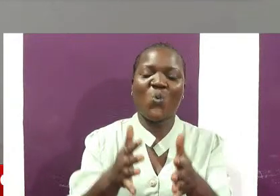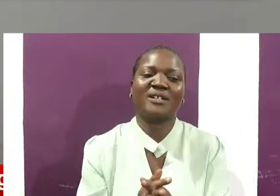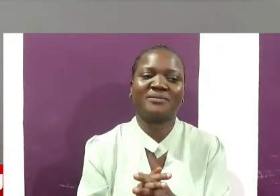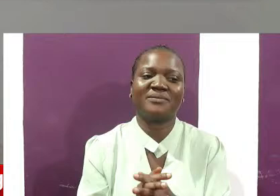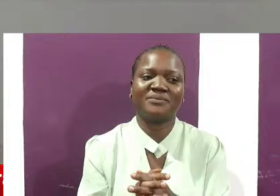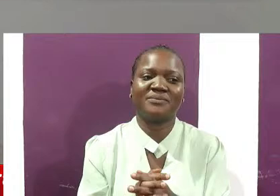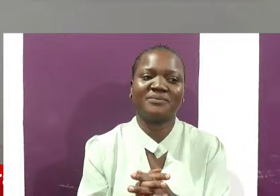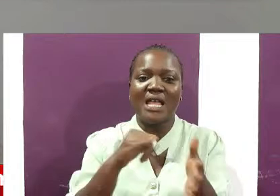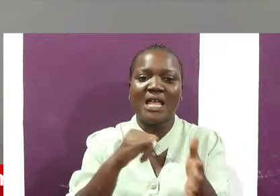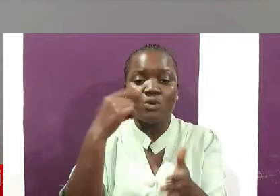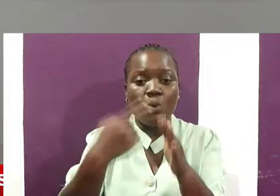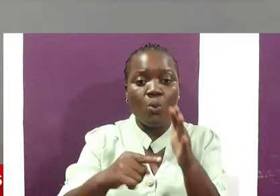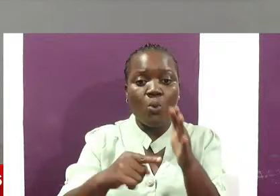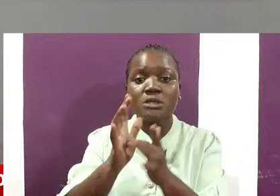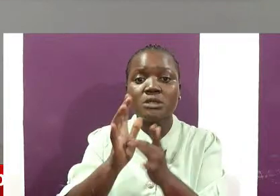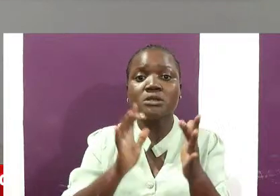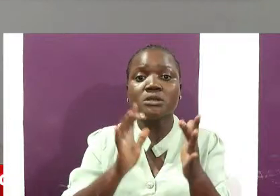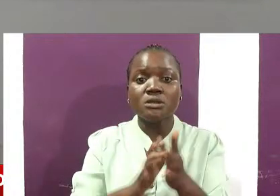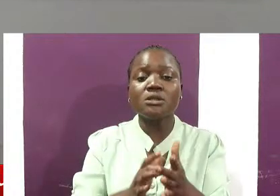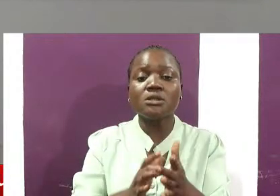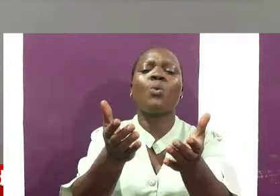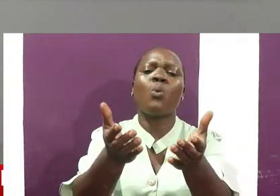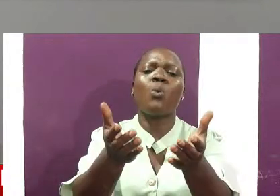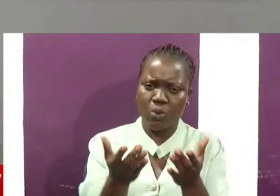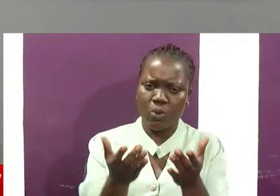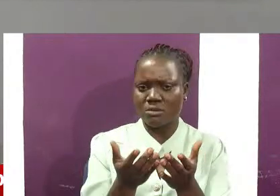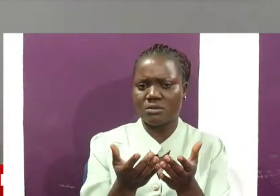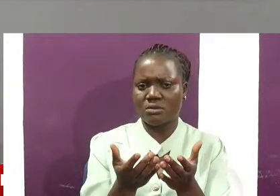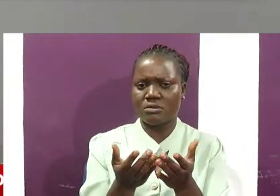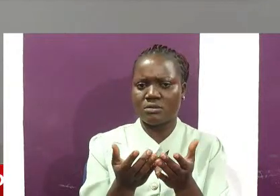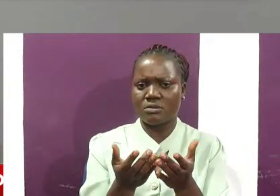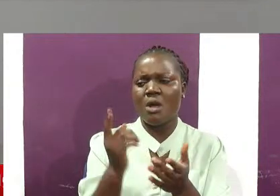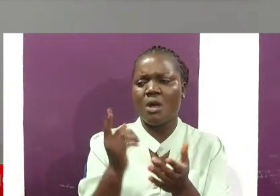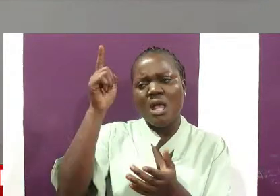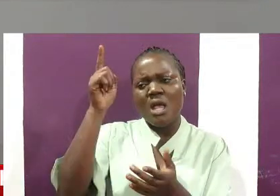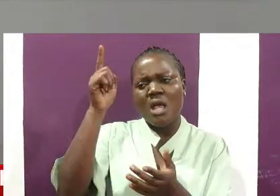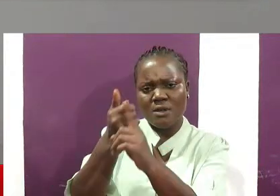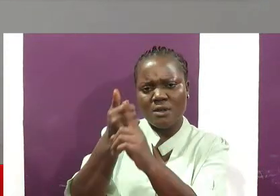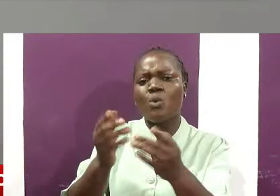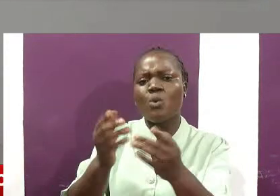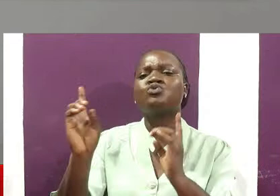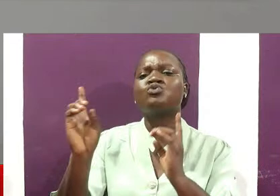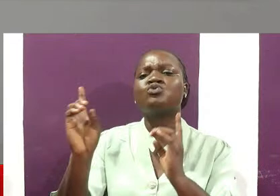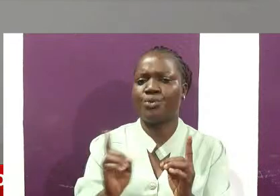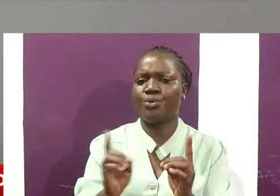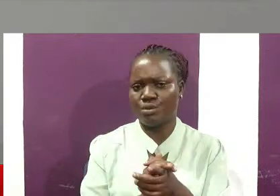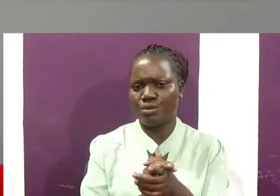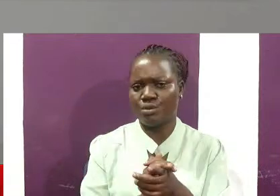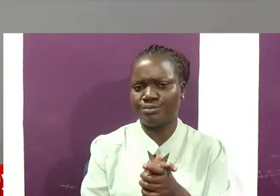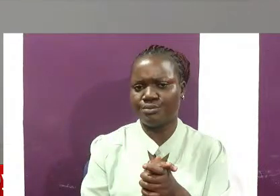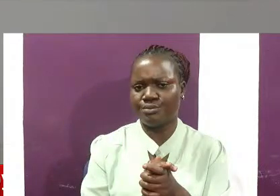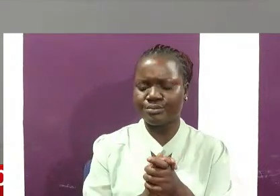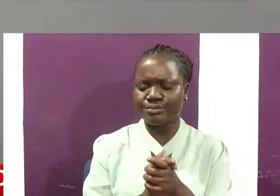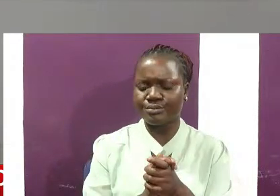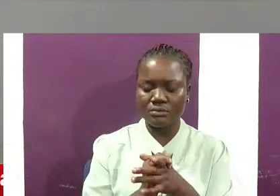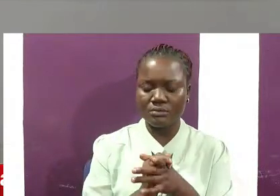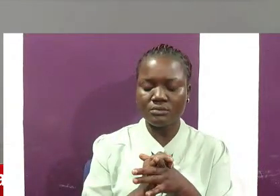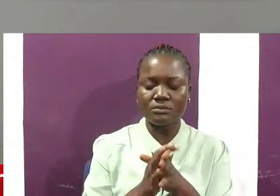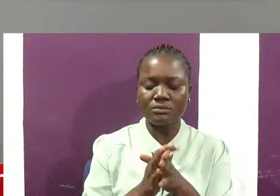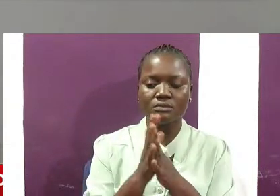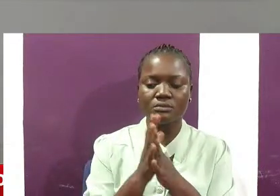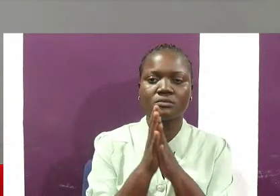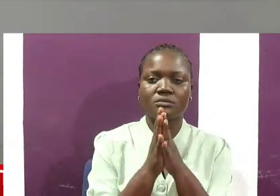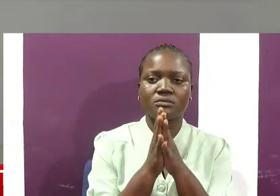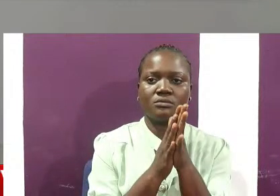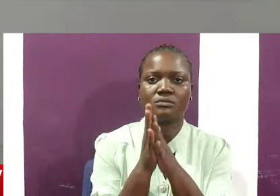Na sadi we na na Kristo epese oye. On one occasion in Matthew chapter 12 and verses 46 through